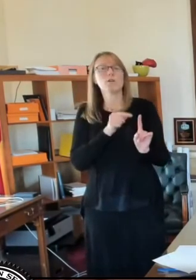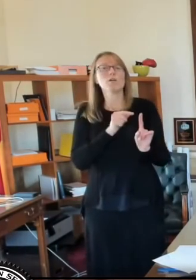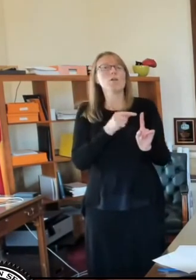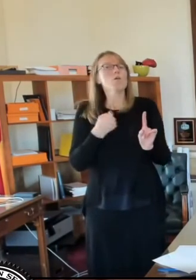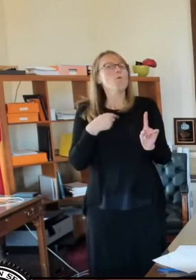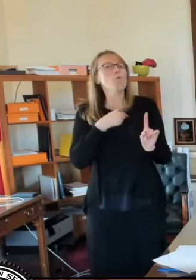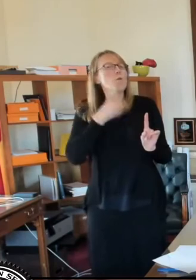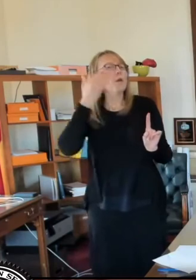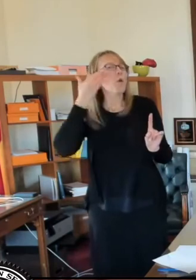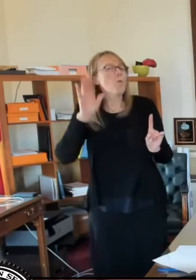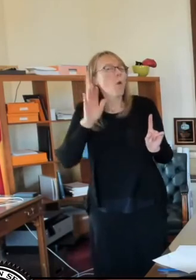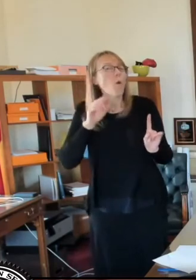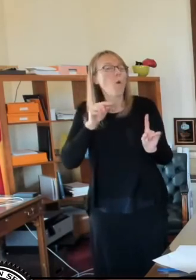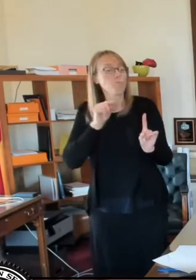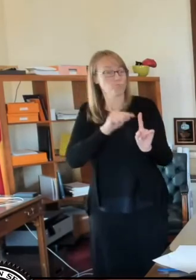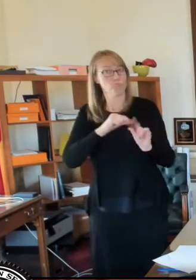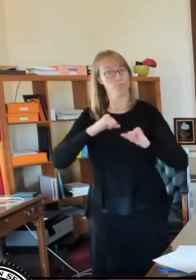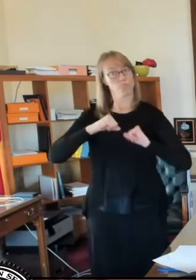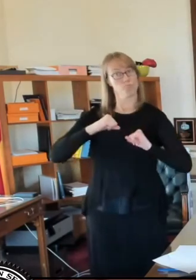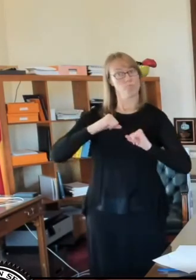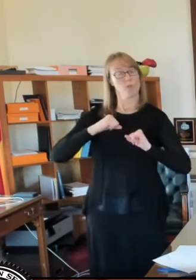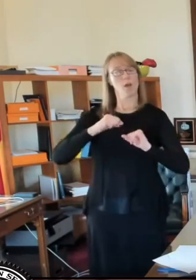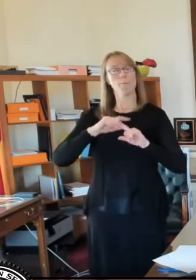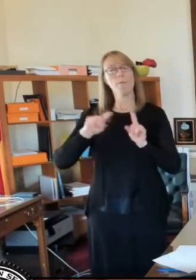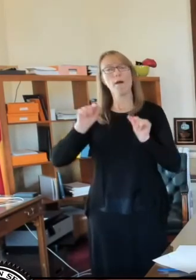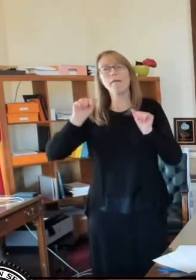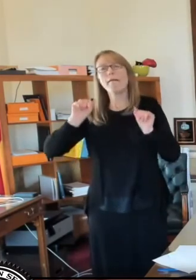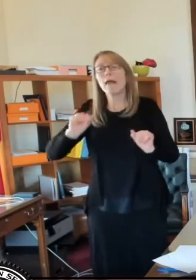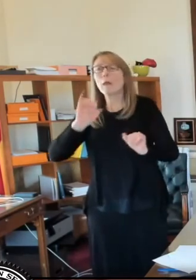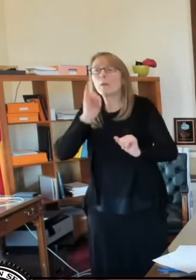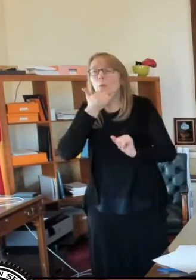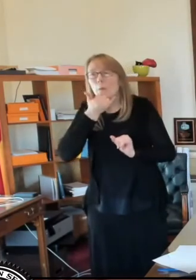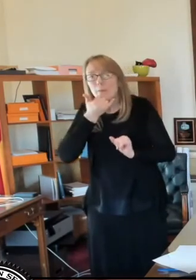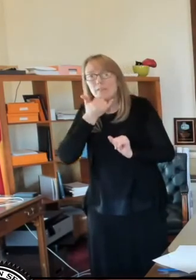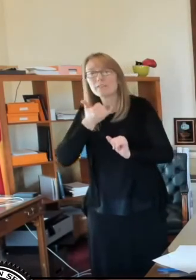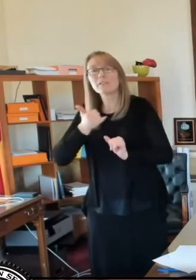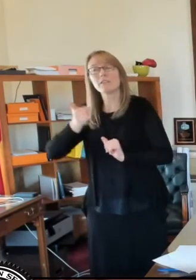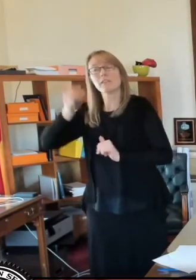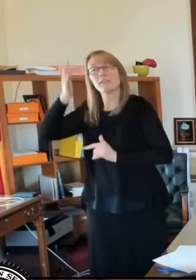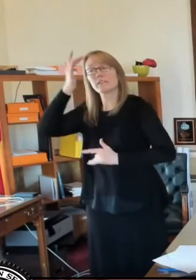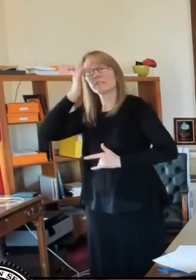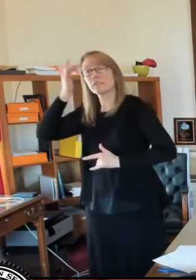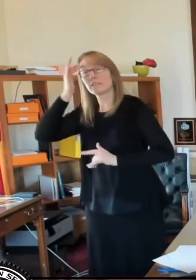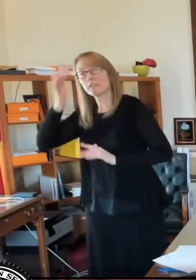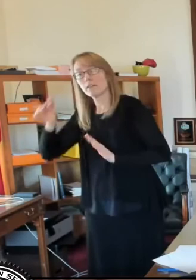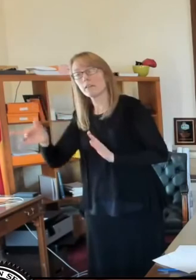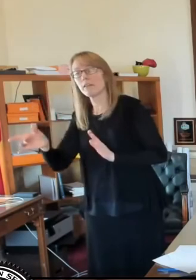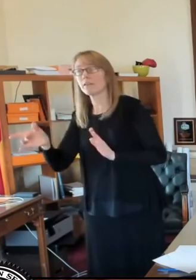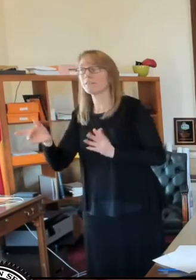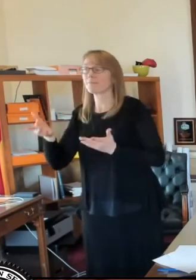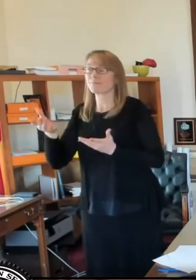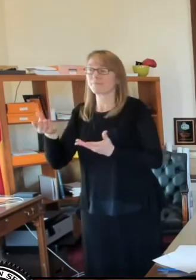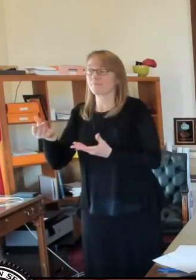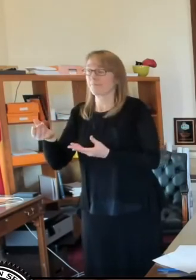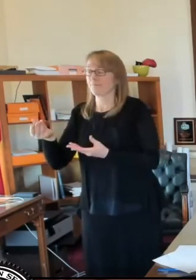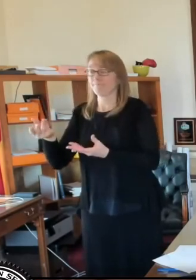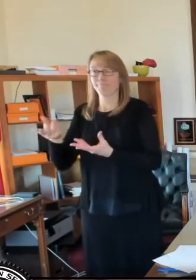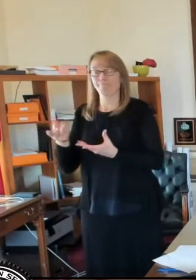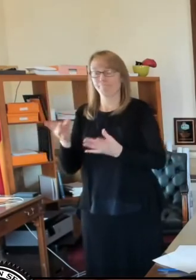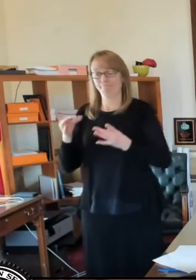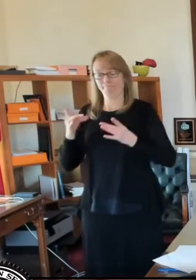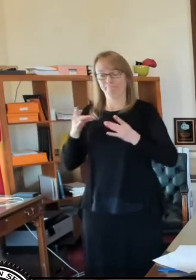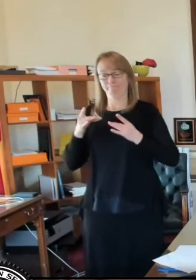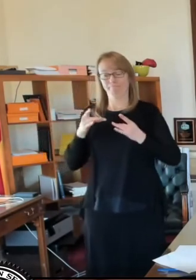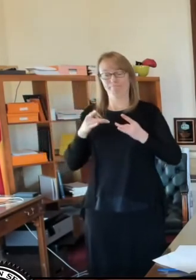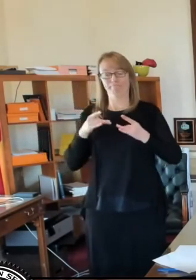does it keep you from spreading? So many things that we still don't know, and that's hard. We started out on this 10 months ago